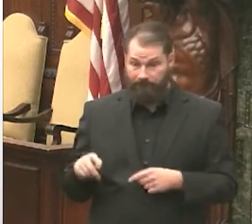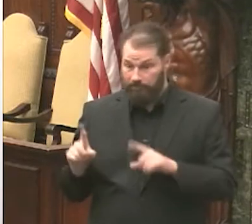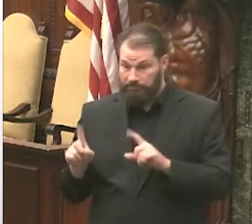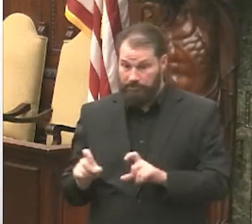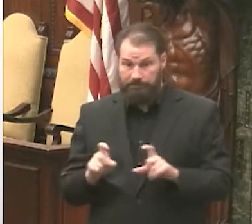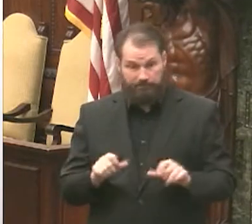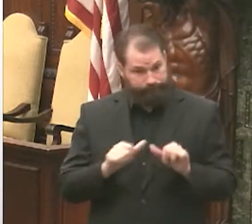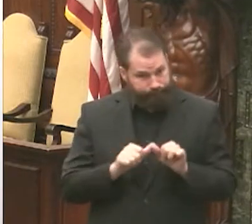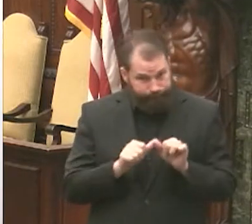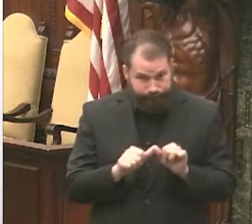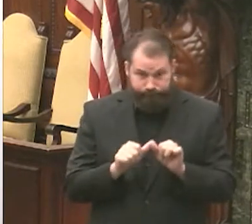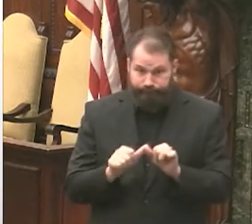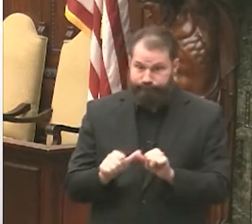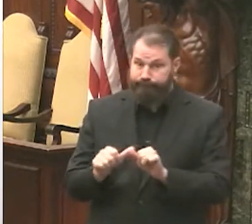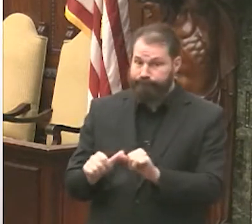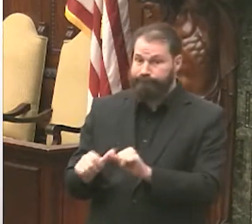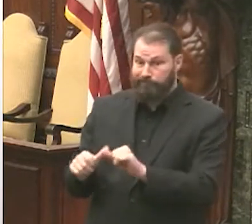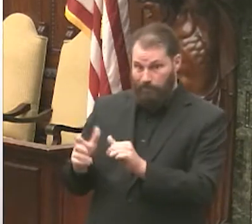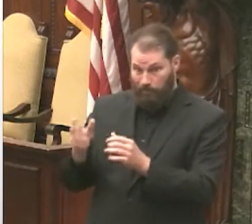more information on our website,